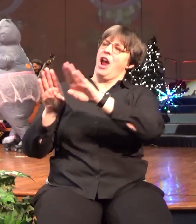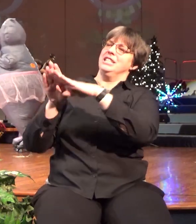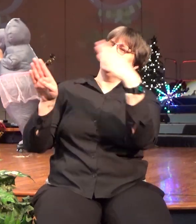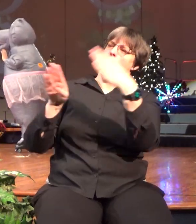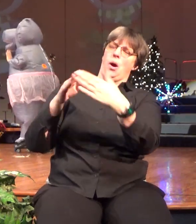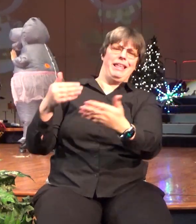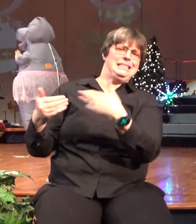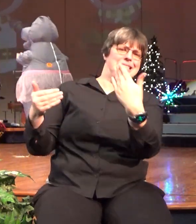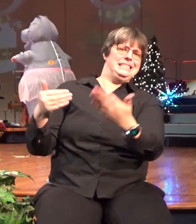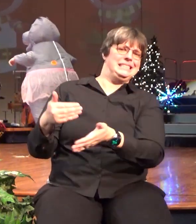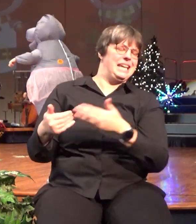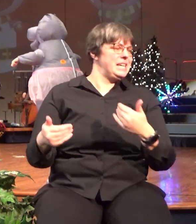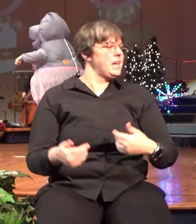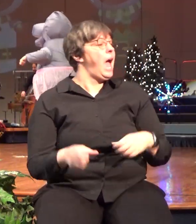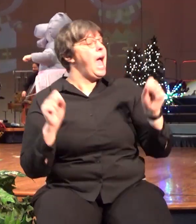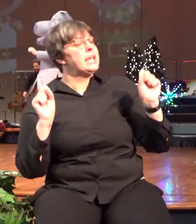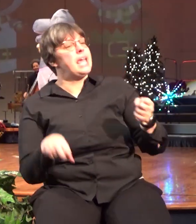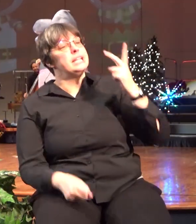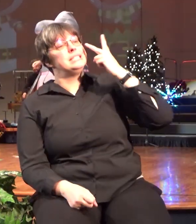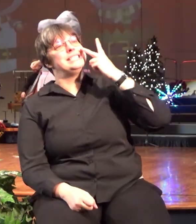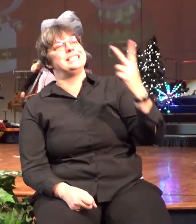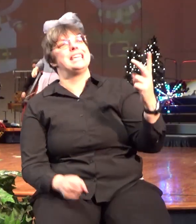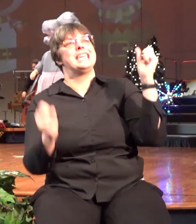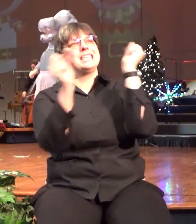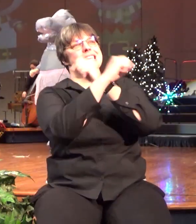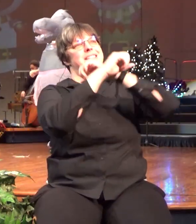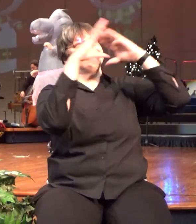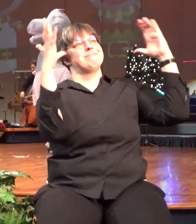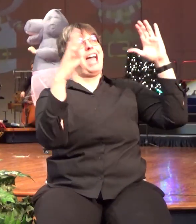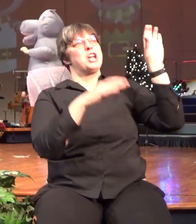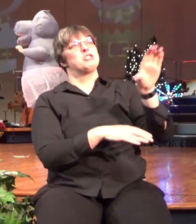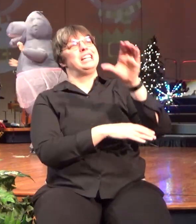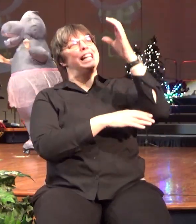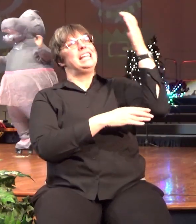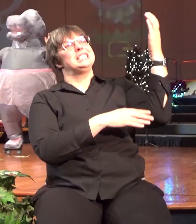easy thing to do. I can see me now on